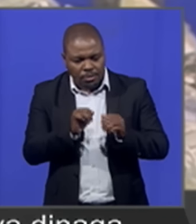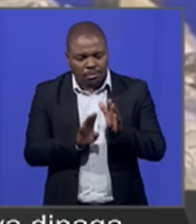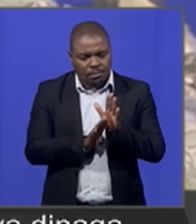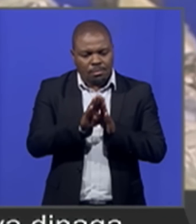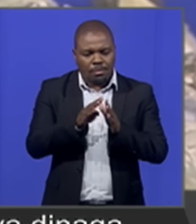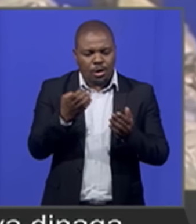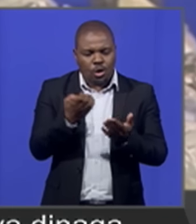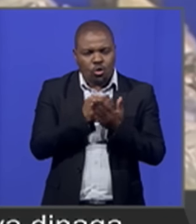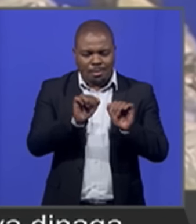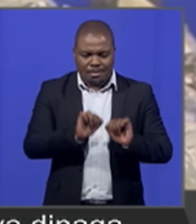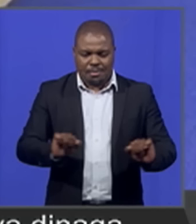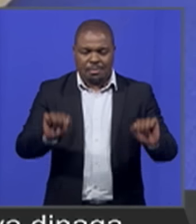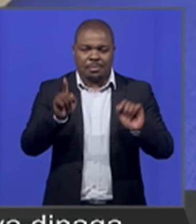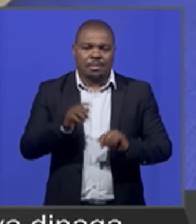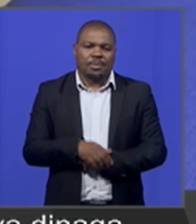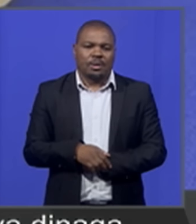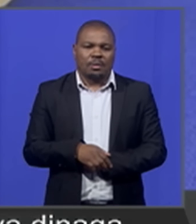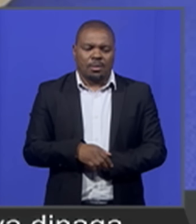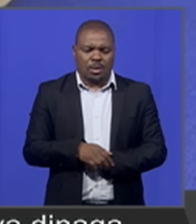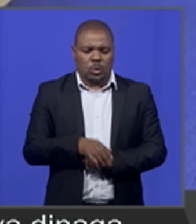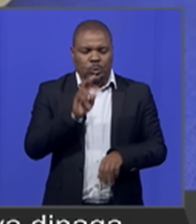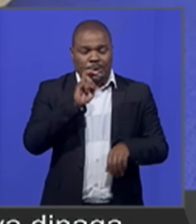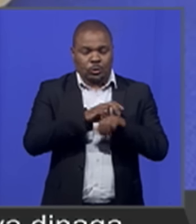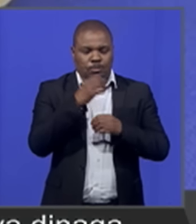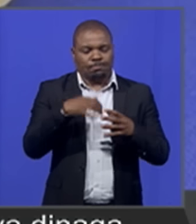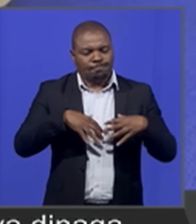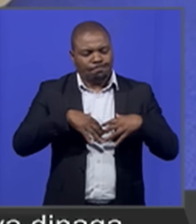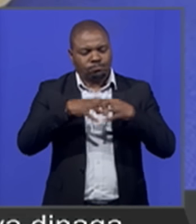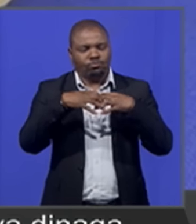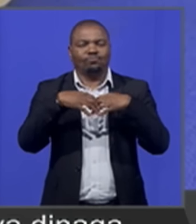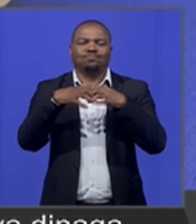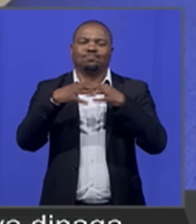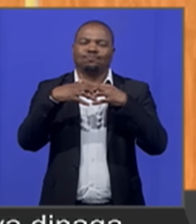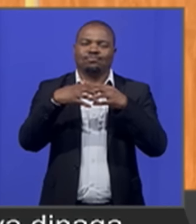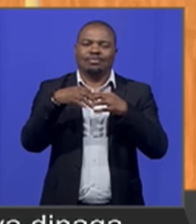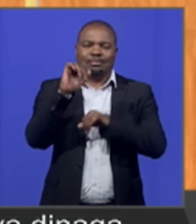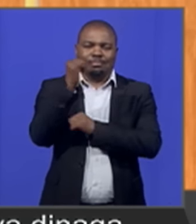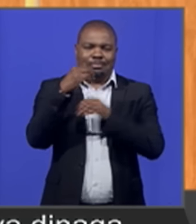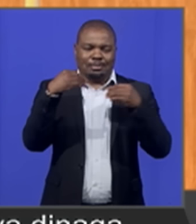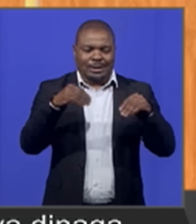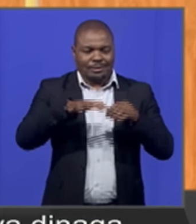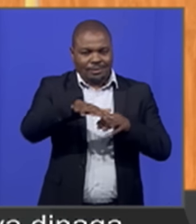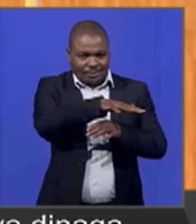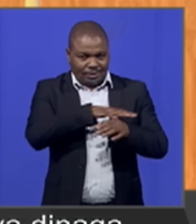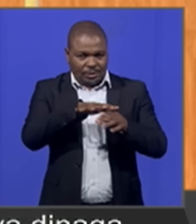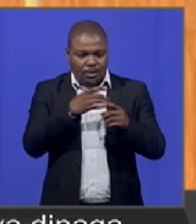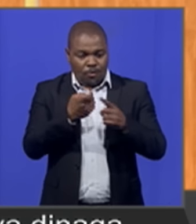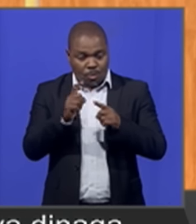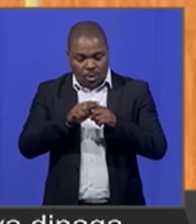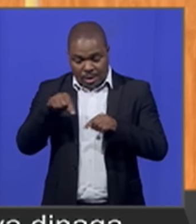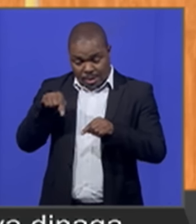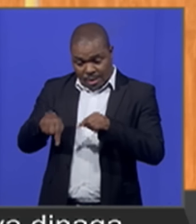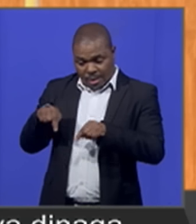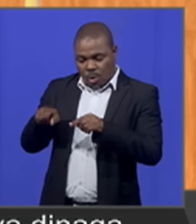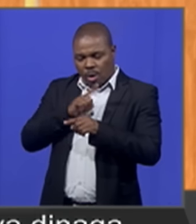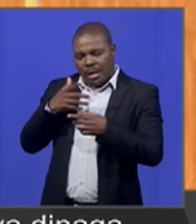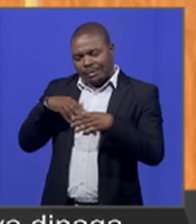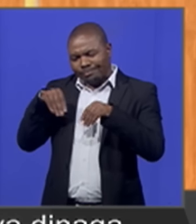ikonomi. Industrialization is the only durable path from commodity